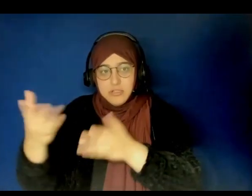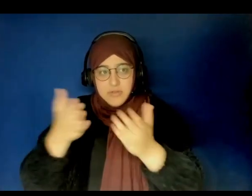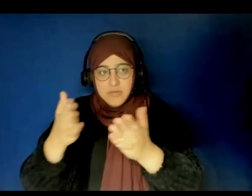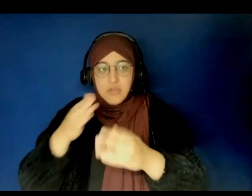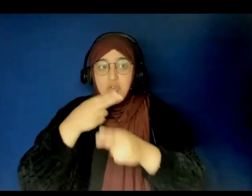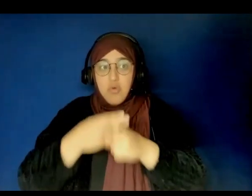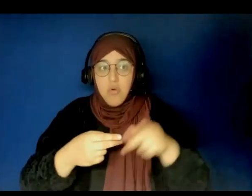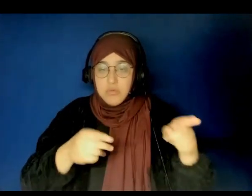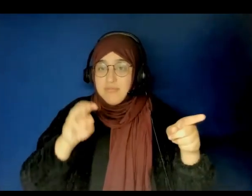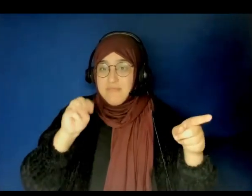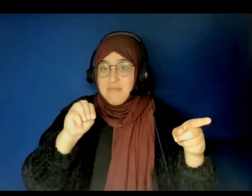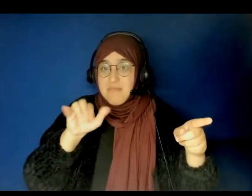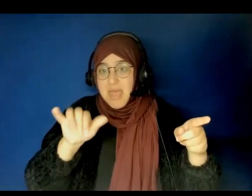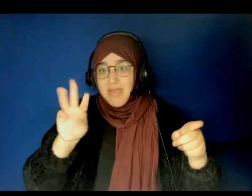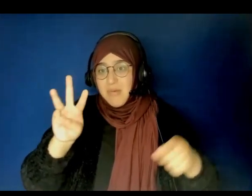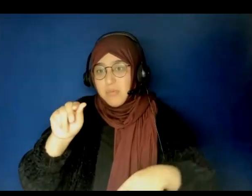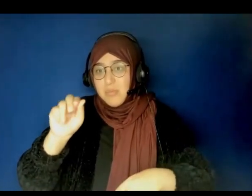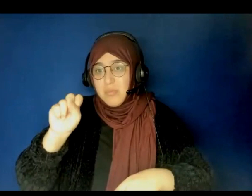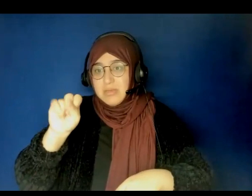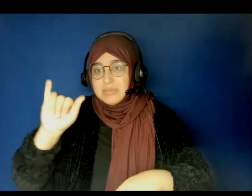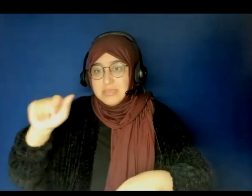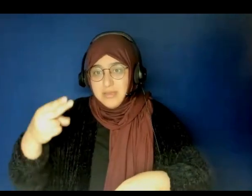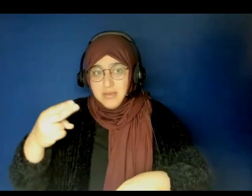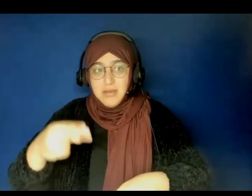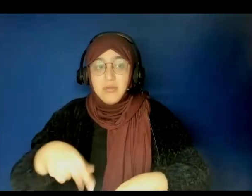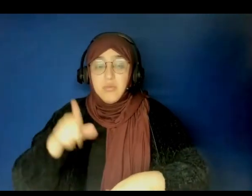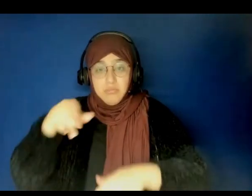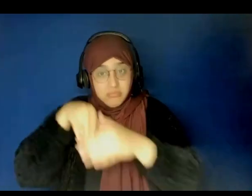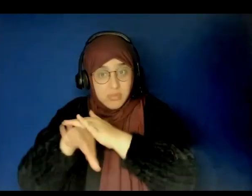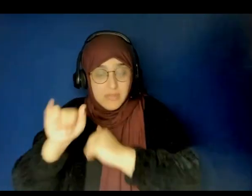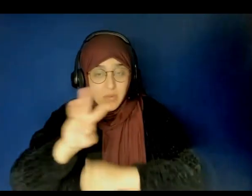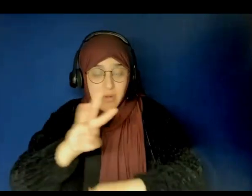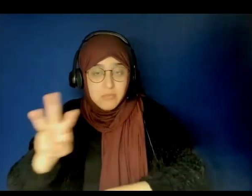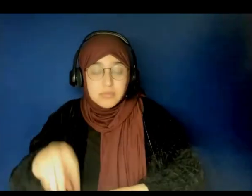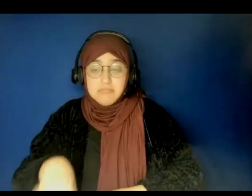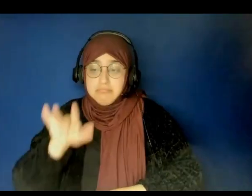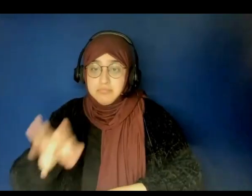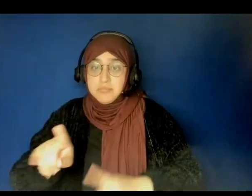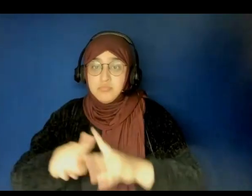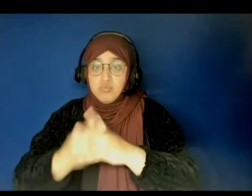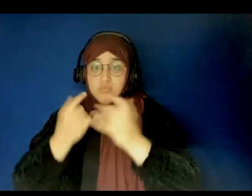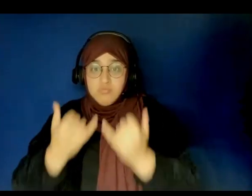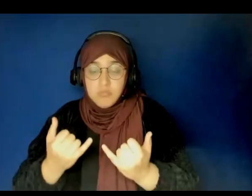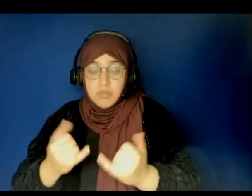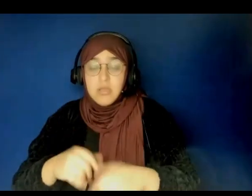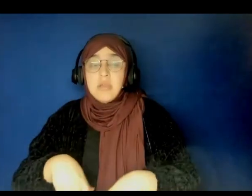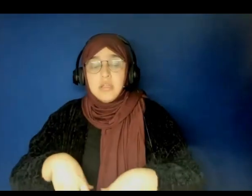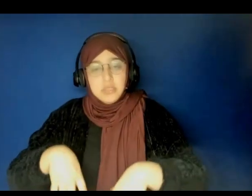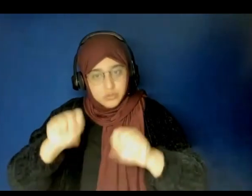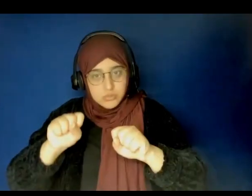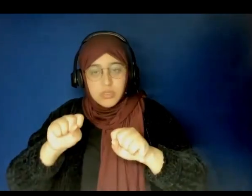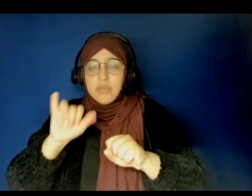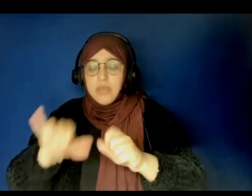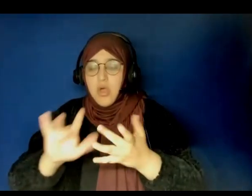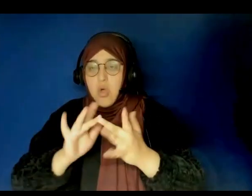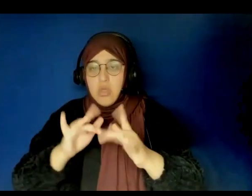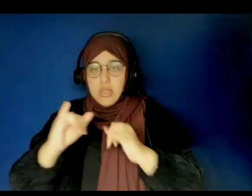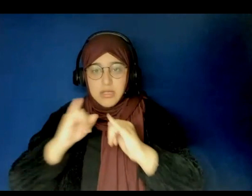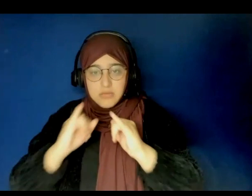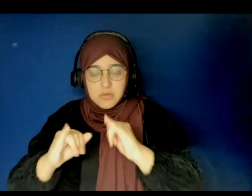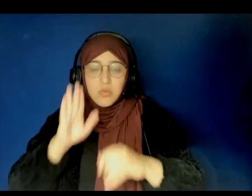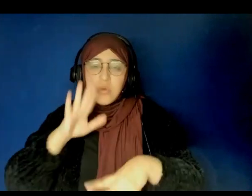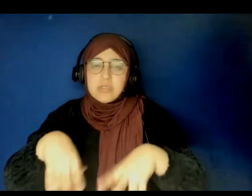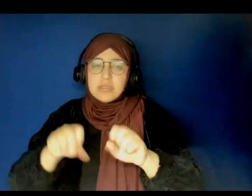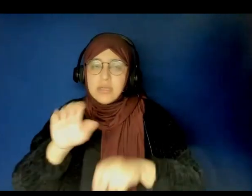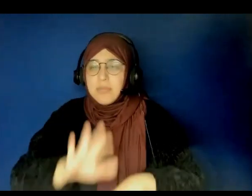the website, you click Get Started Now, you take the online interview, which takes anywhere from 20 to 40 minutes. It asks you all